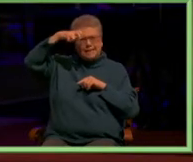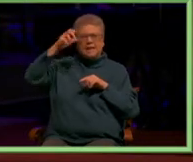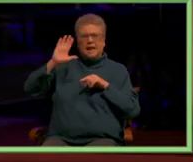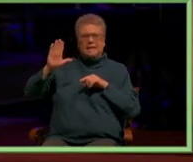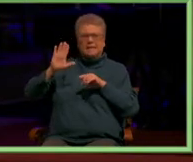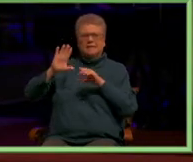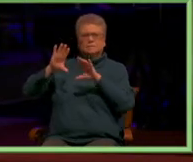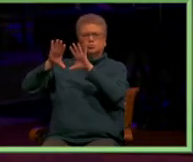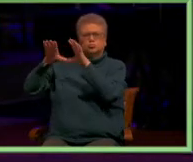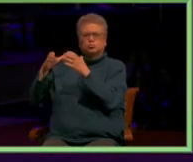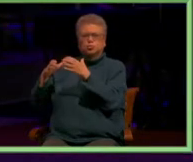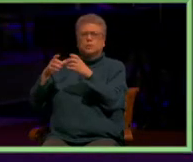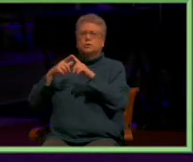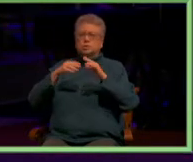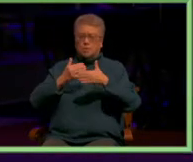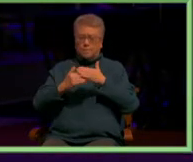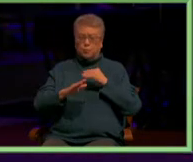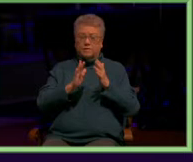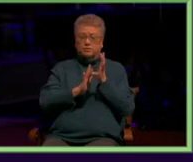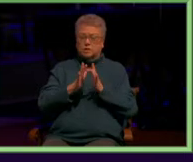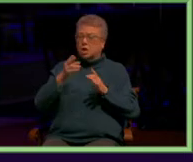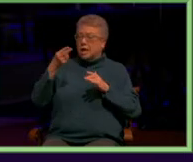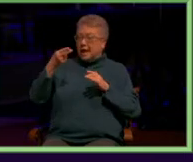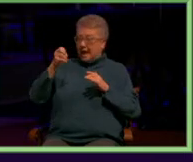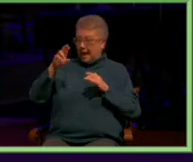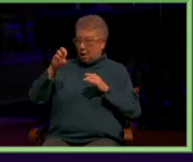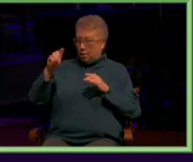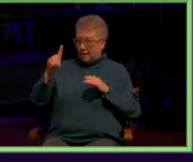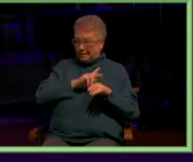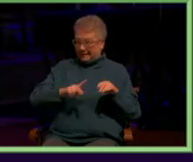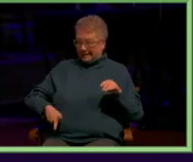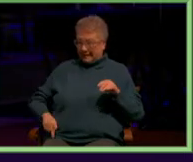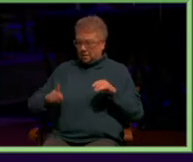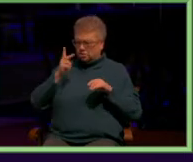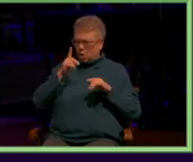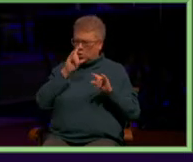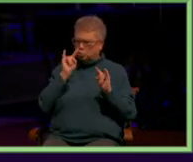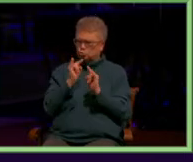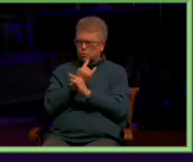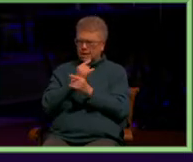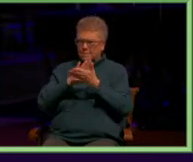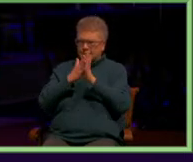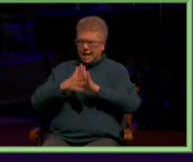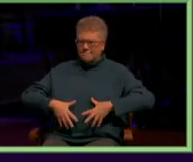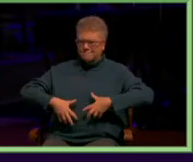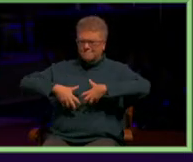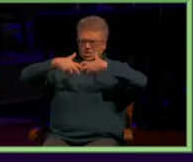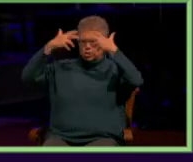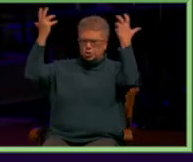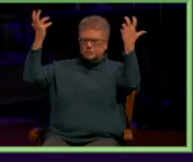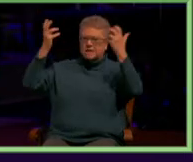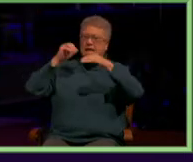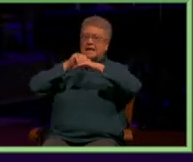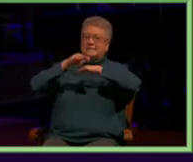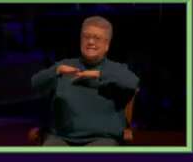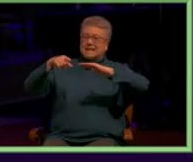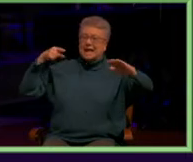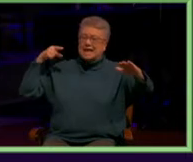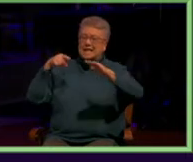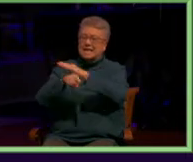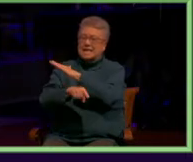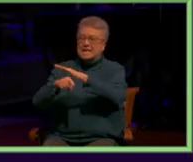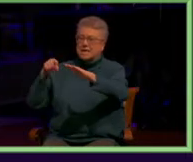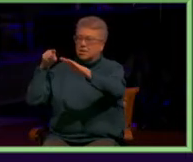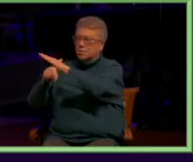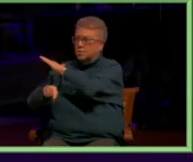Jesus. "Then Herod, when he saw that he had been tricked by the wise men, became furious, and he sent and killed all the